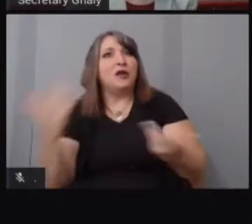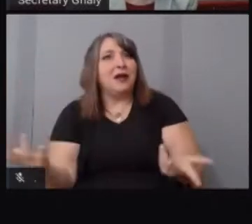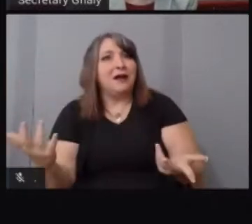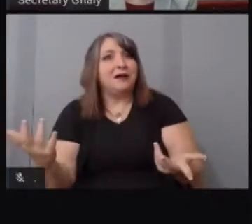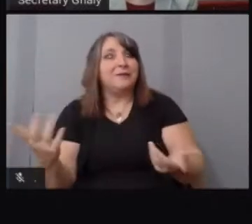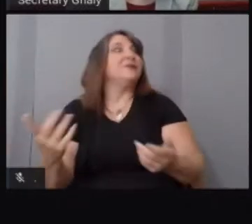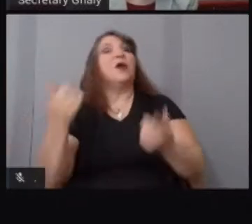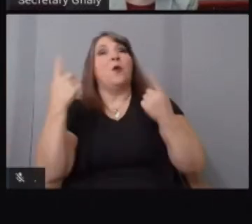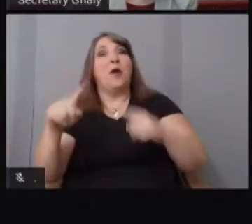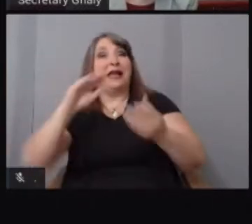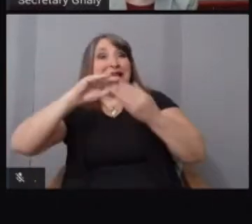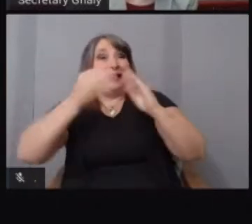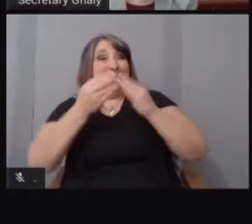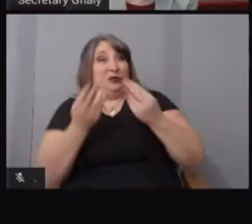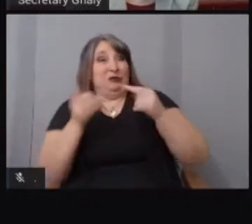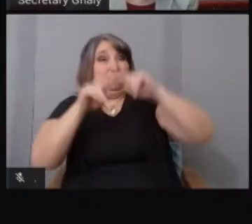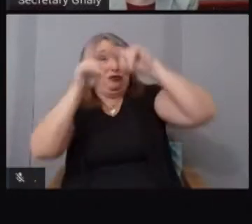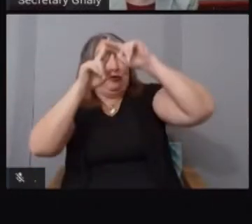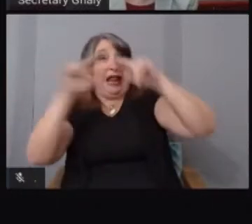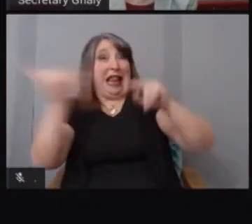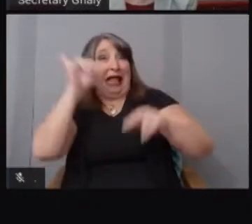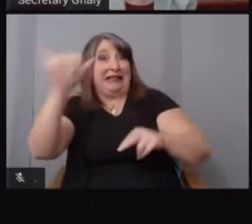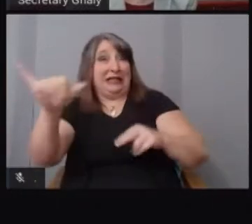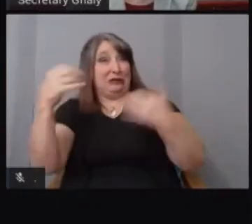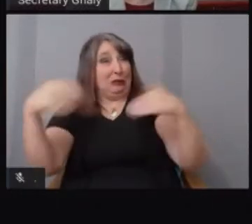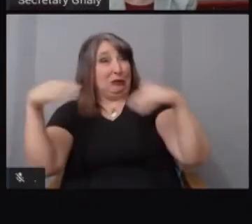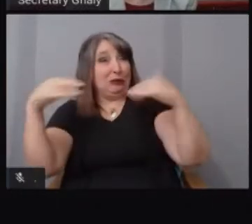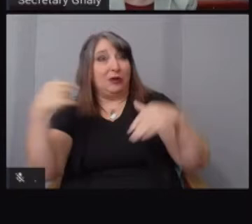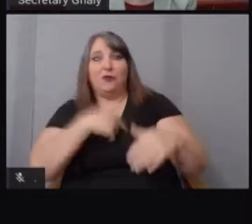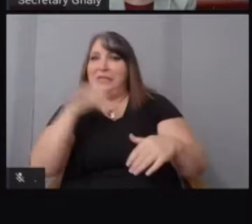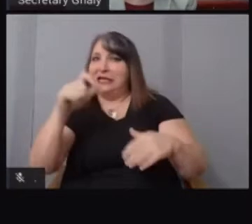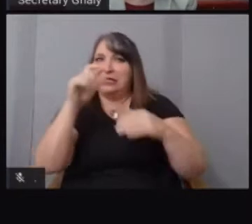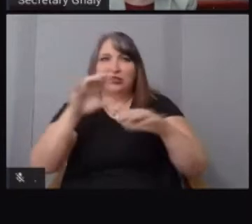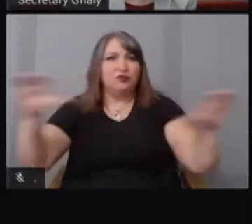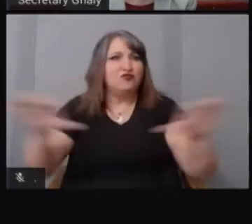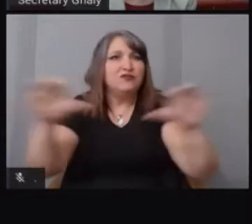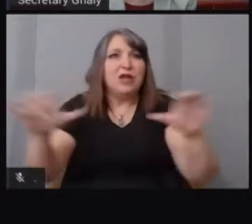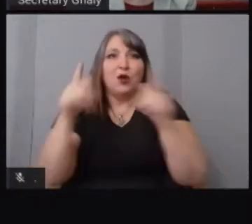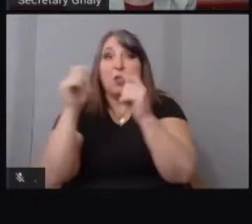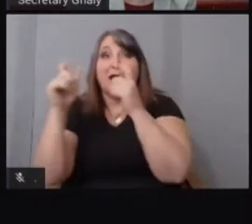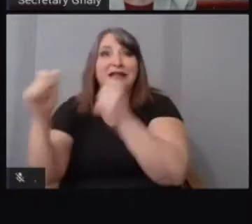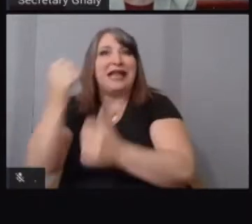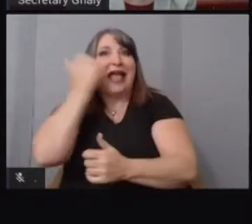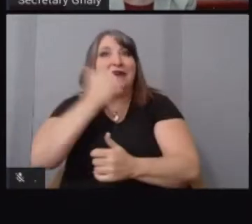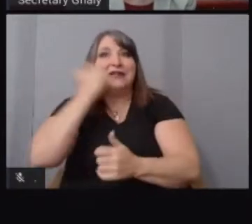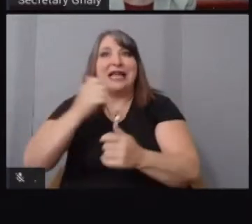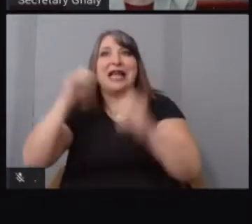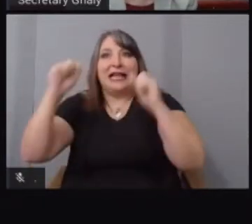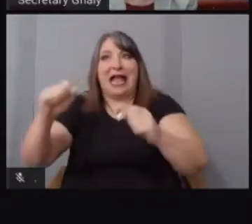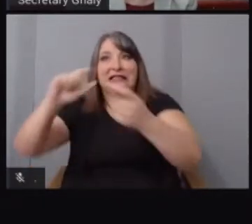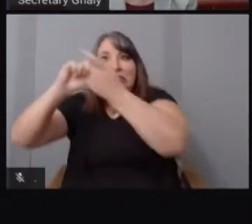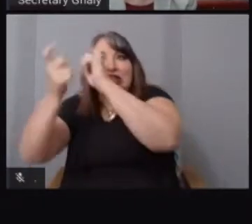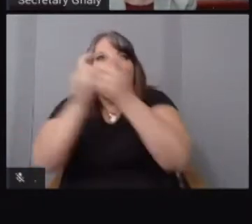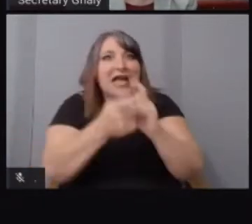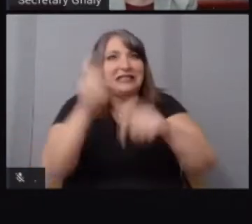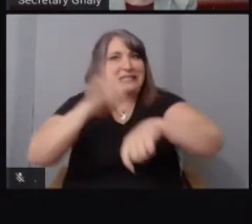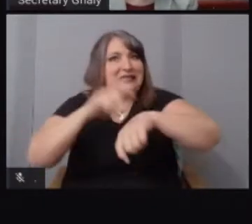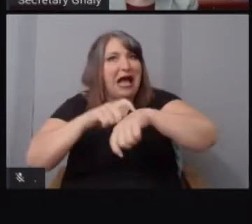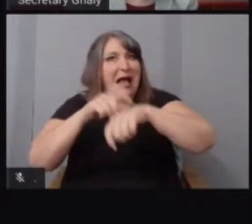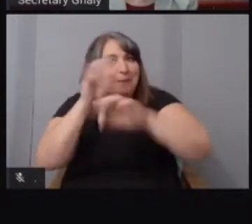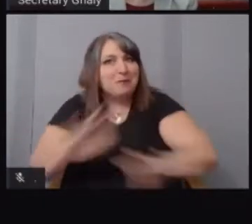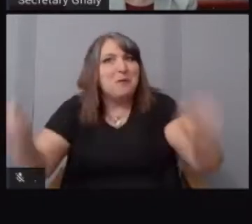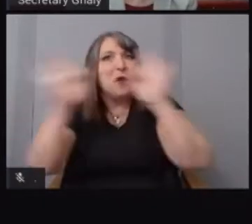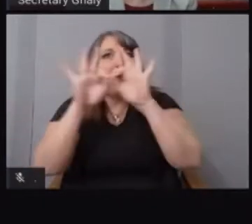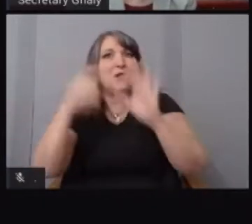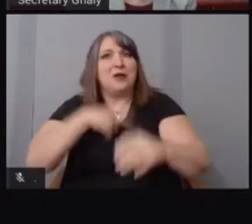cases are increasing at this pace, it is really important for us to act quickly. Every day makes a difference and time is of the essence. We need to remember